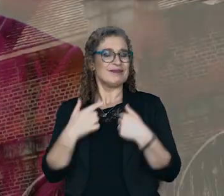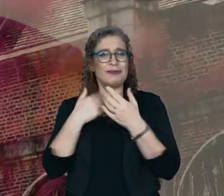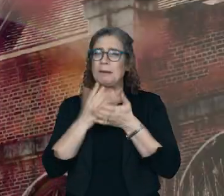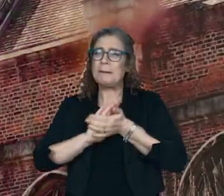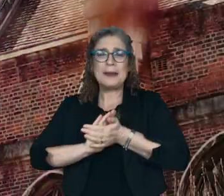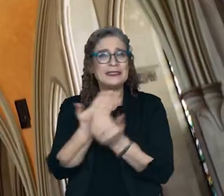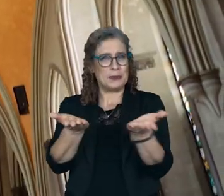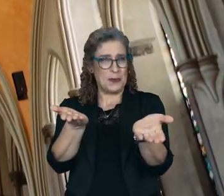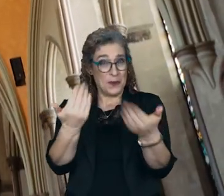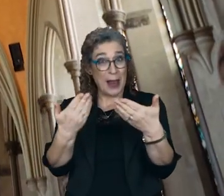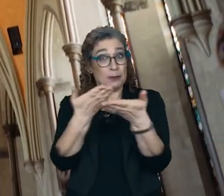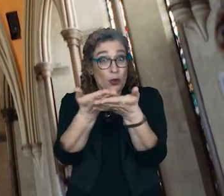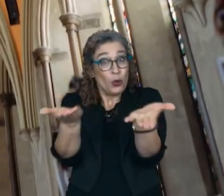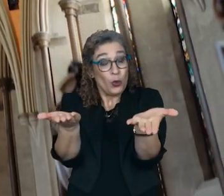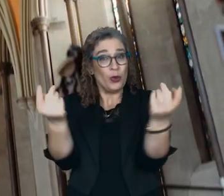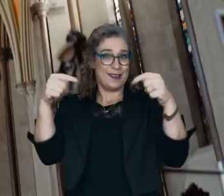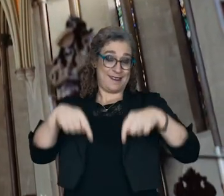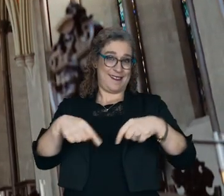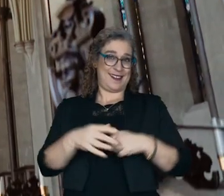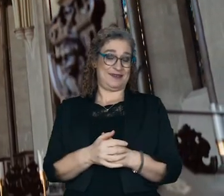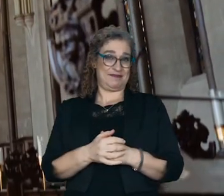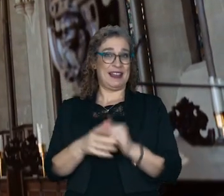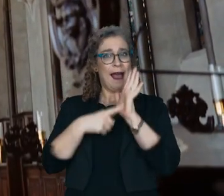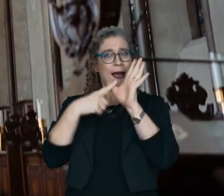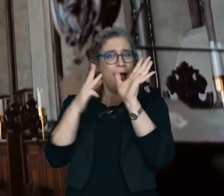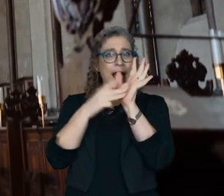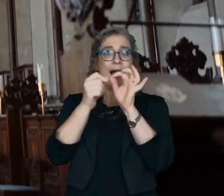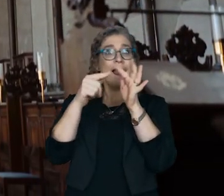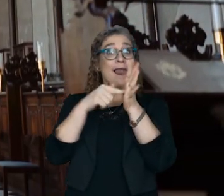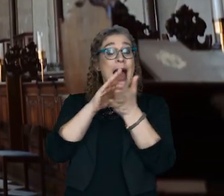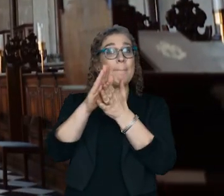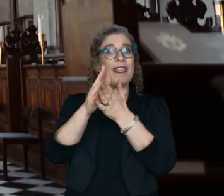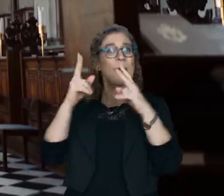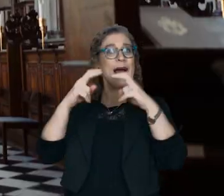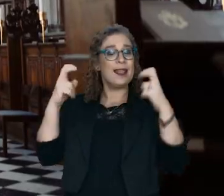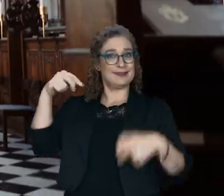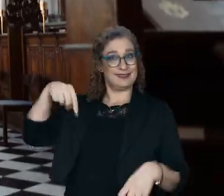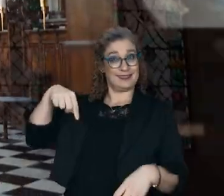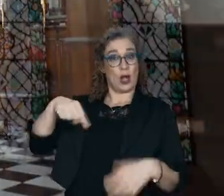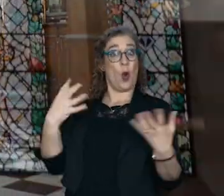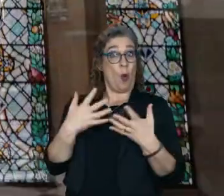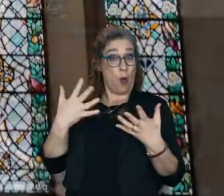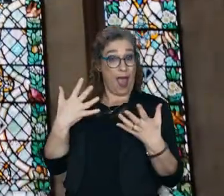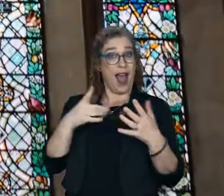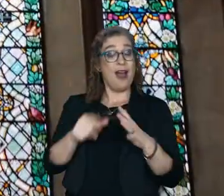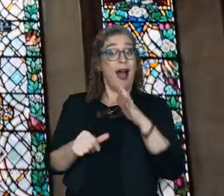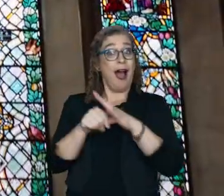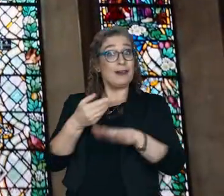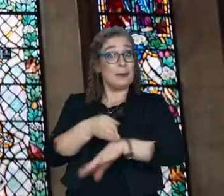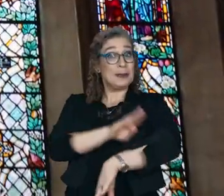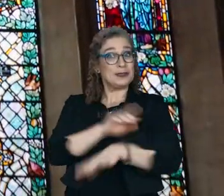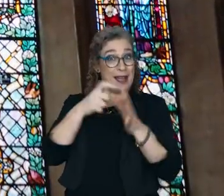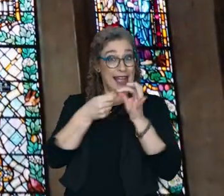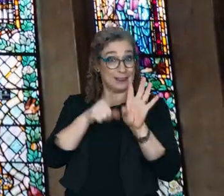to Lambeth Palace, home of the Archbishop of Canterbury, for our worship